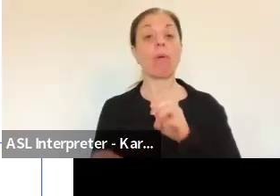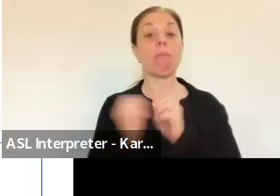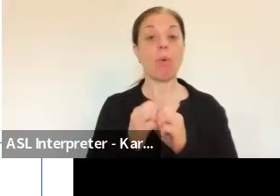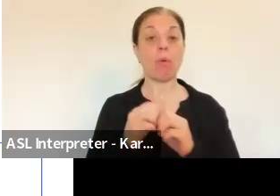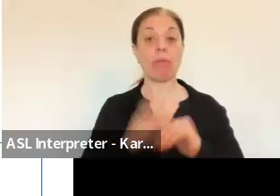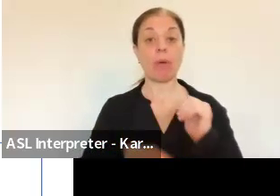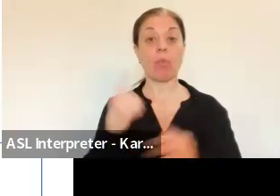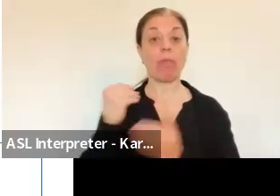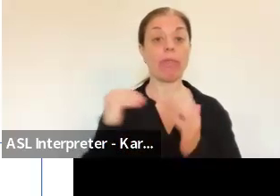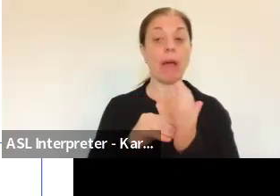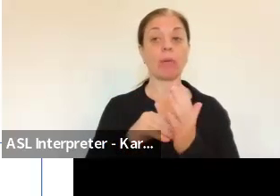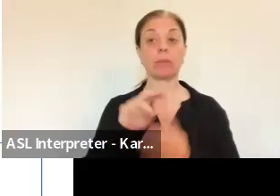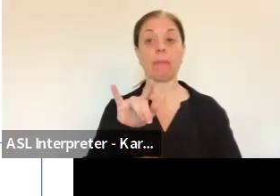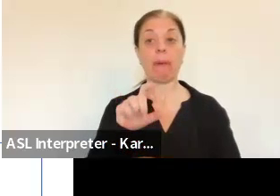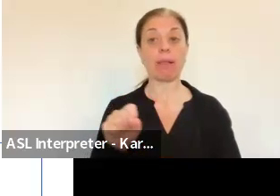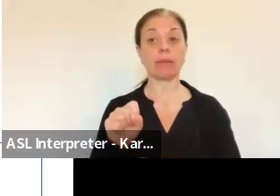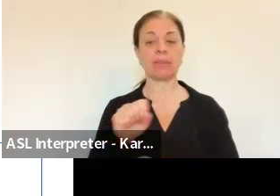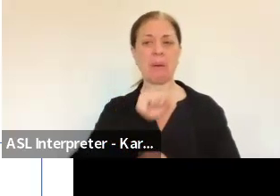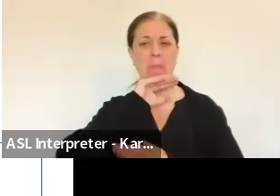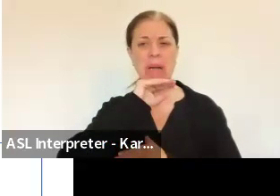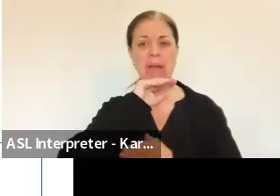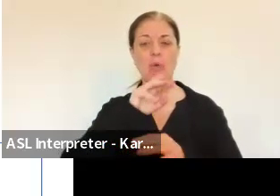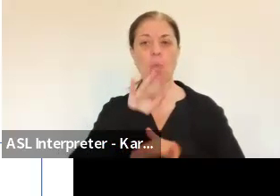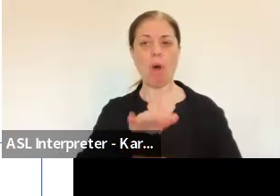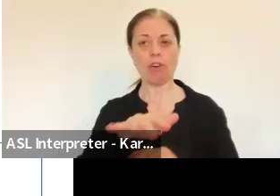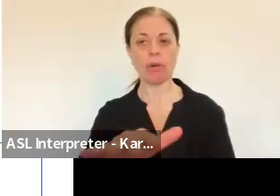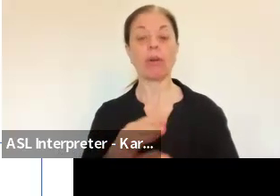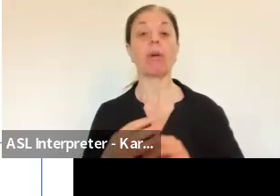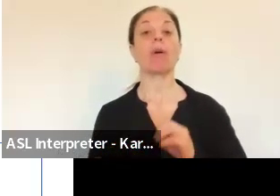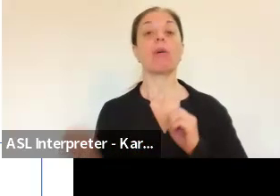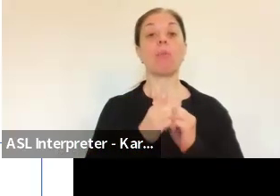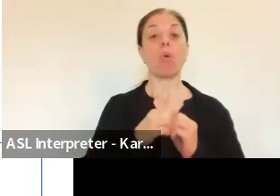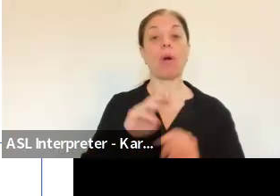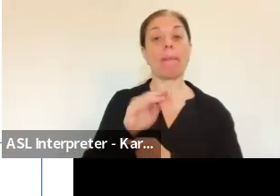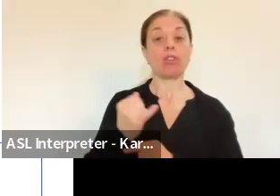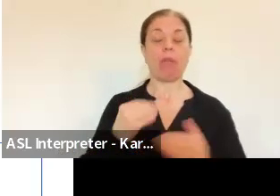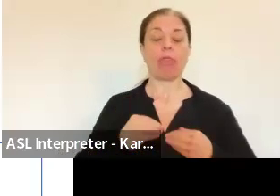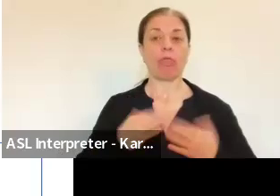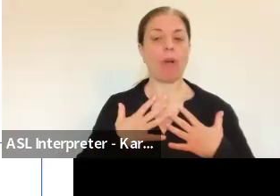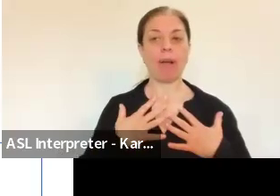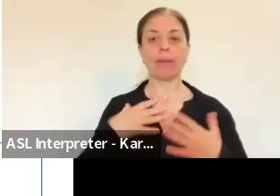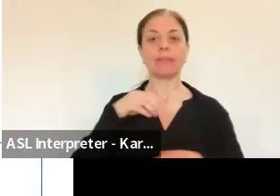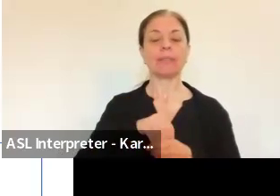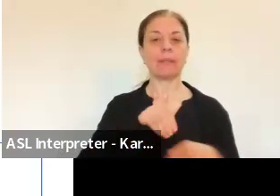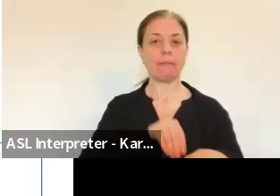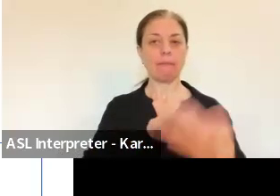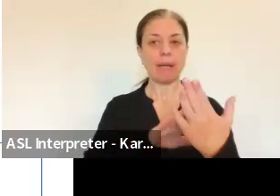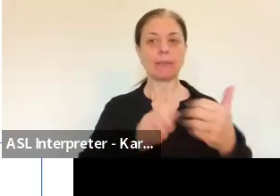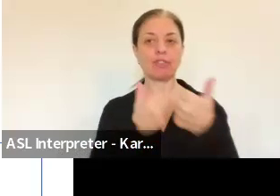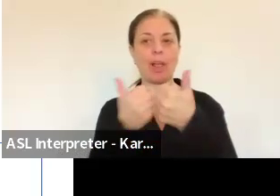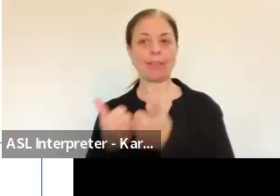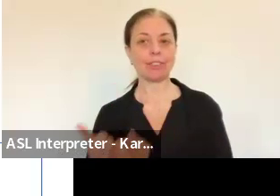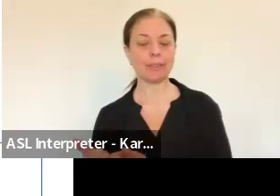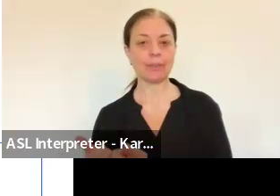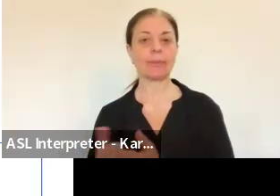than 1,000 miles of muddy water. What's more, she thrives in the face of these